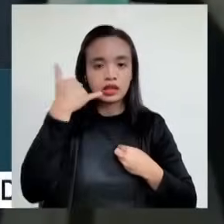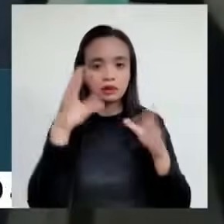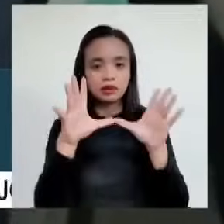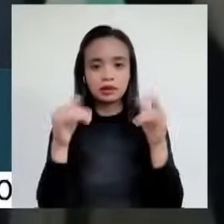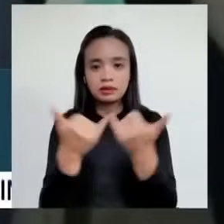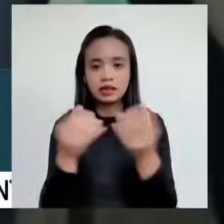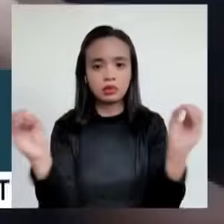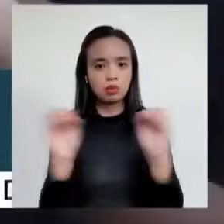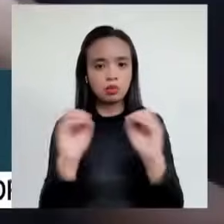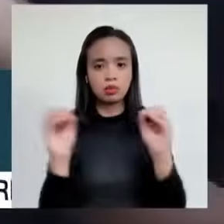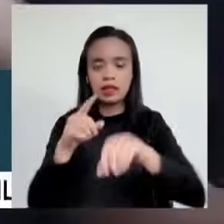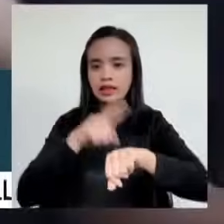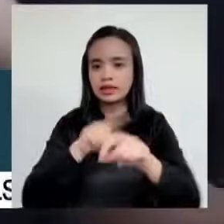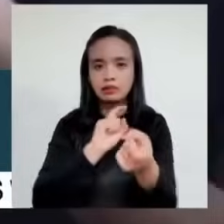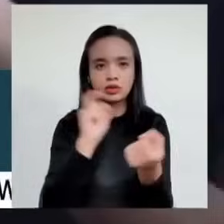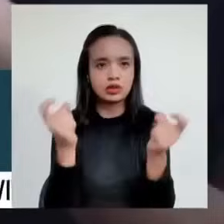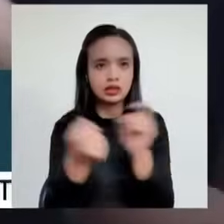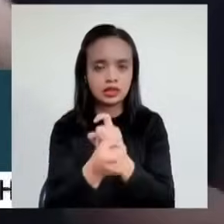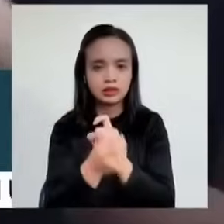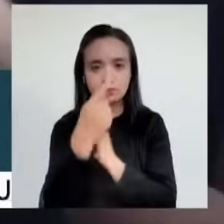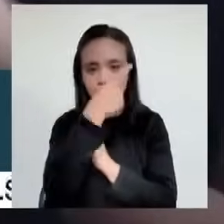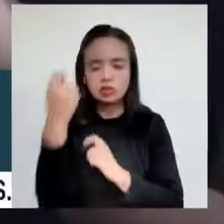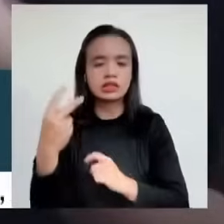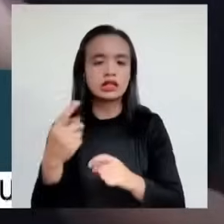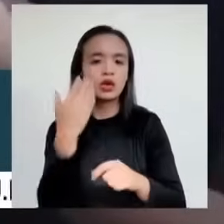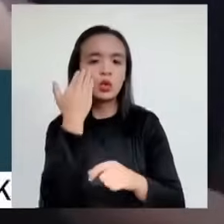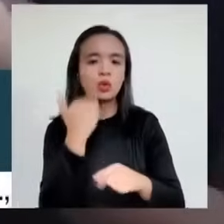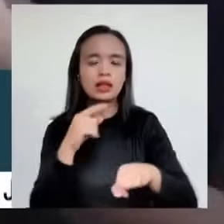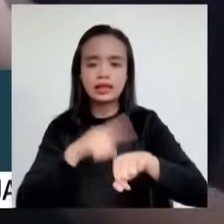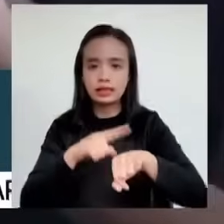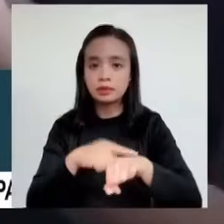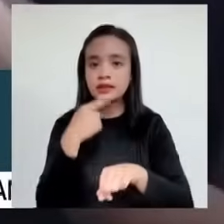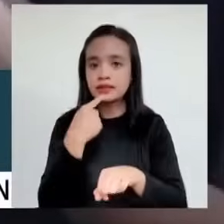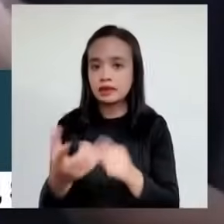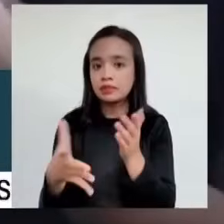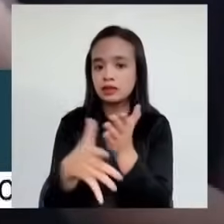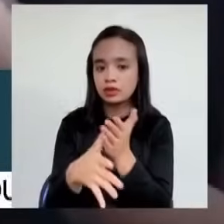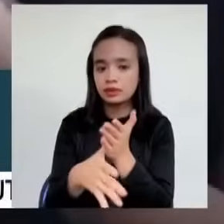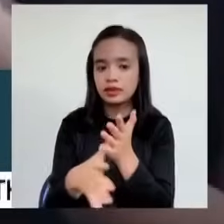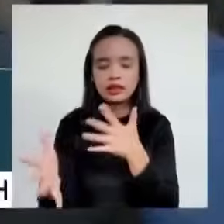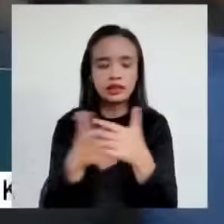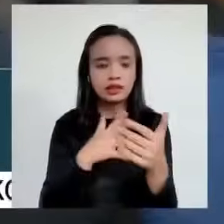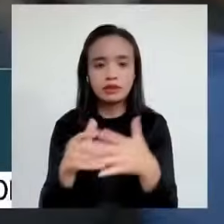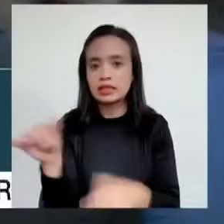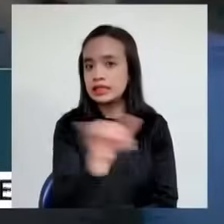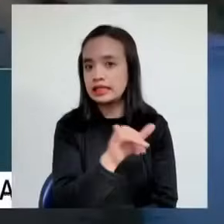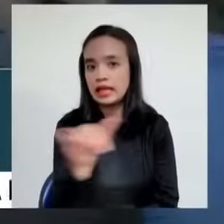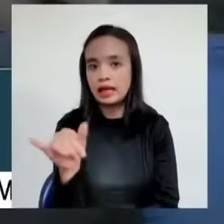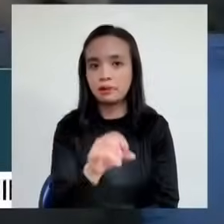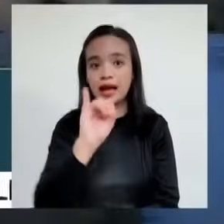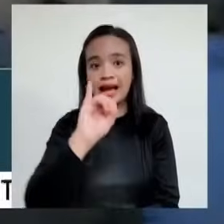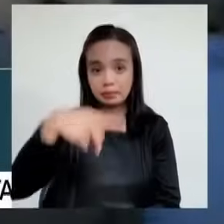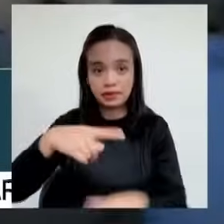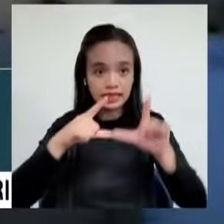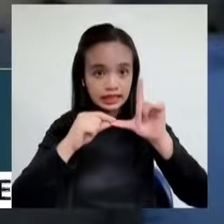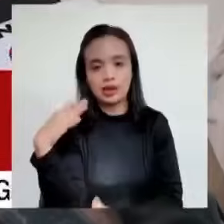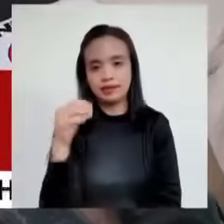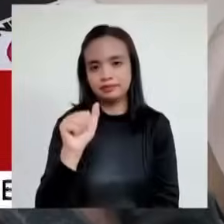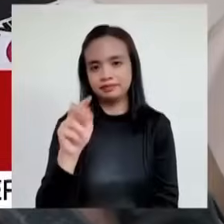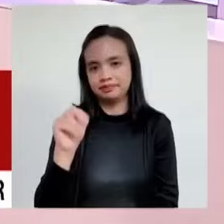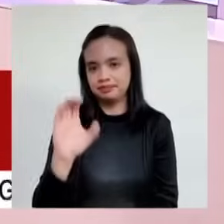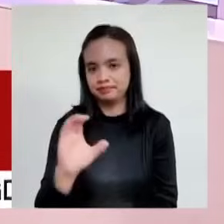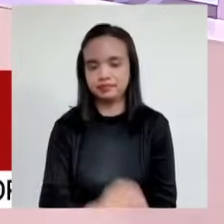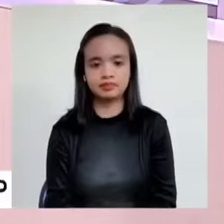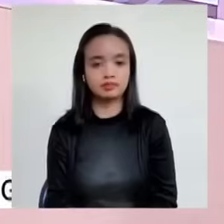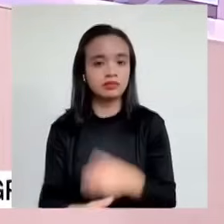to change it given time constraints. COMELEC also said before that even with the same IP address, election results matched with the election receipts.